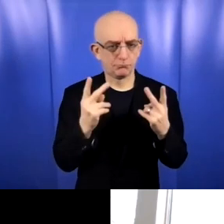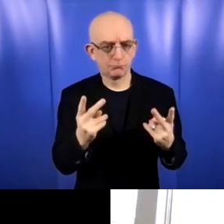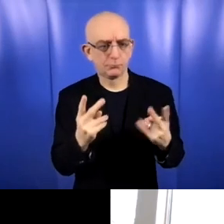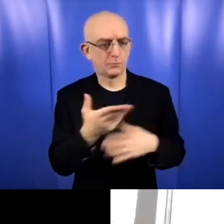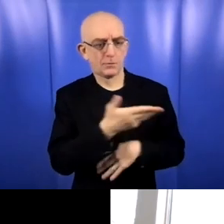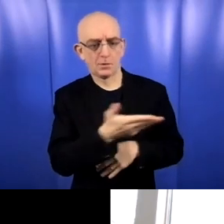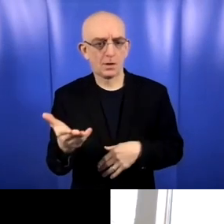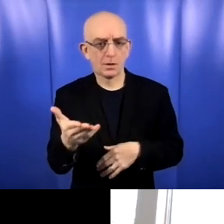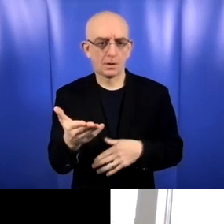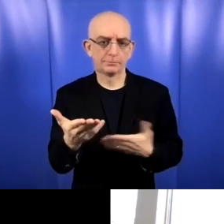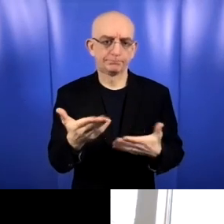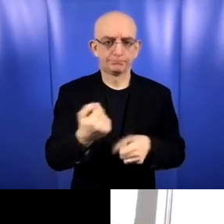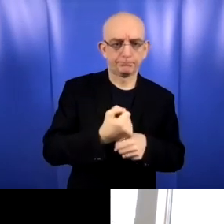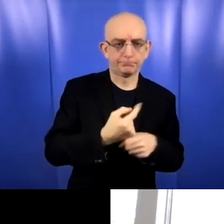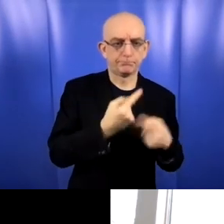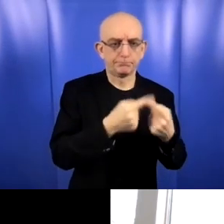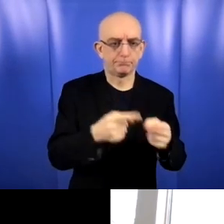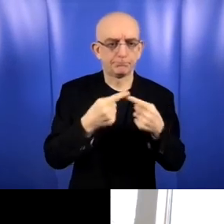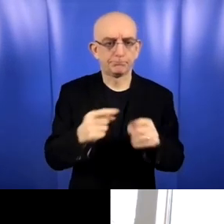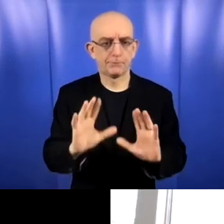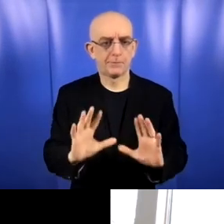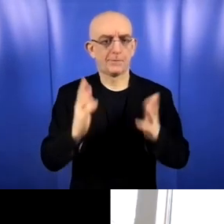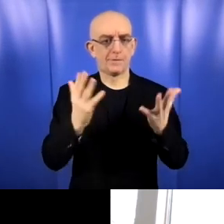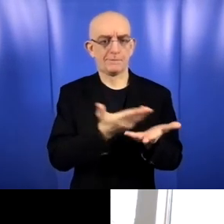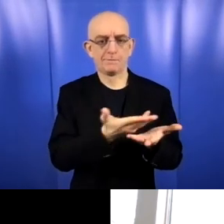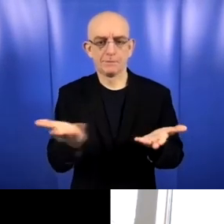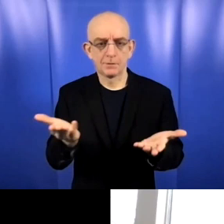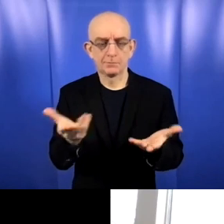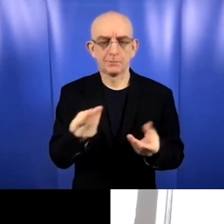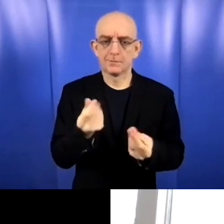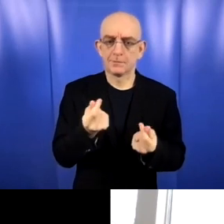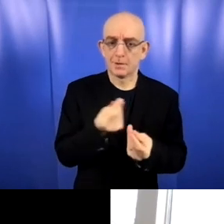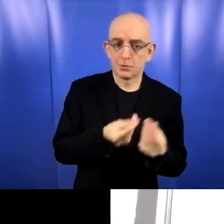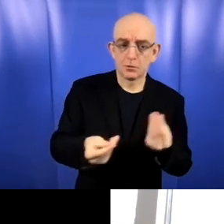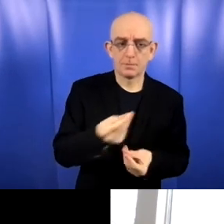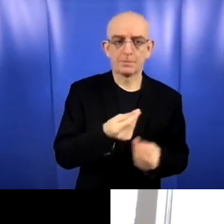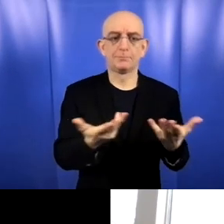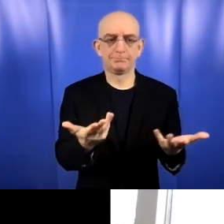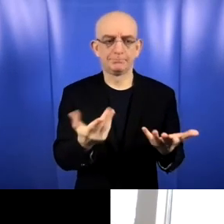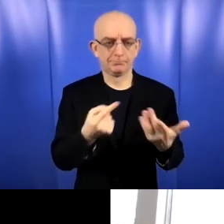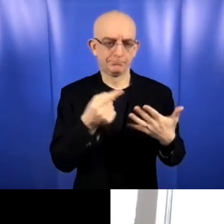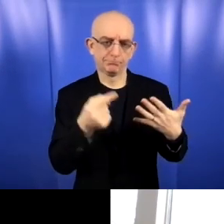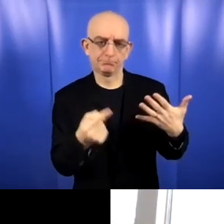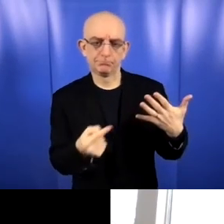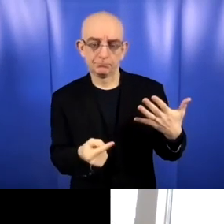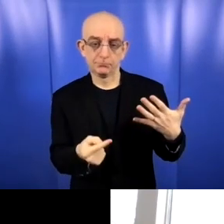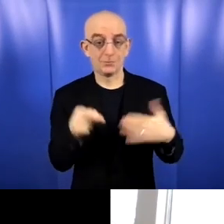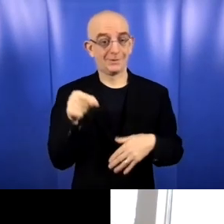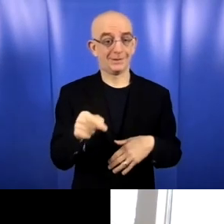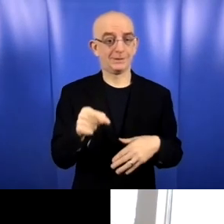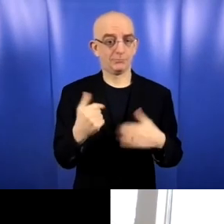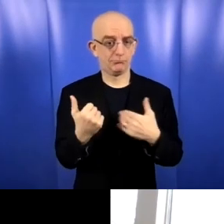approaches, doctrine and guidance on protection to take account of developments, including in refugee